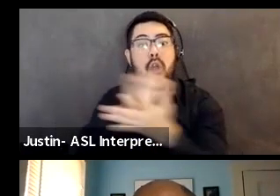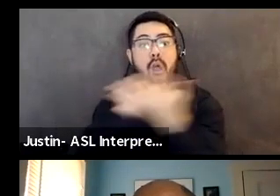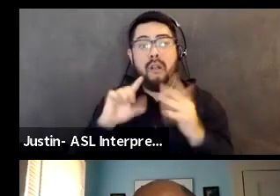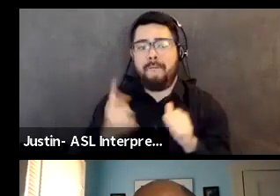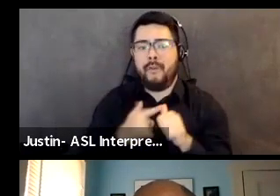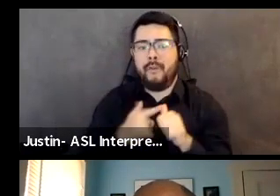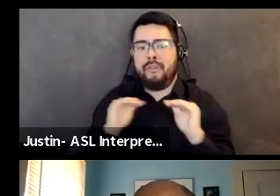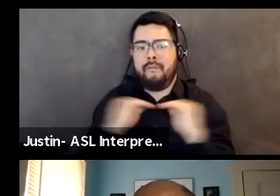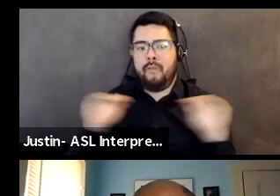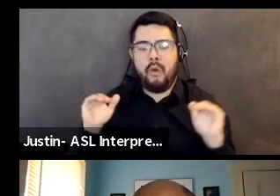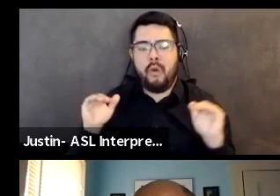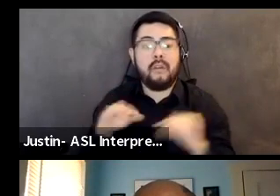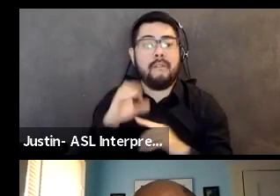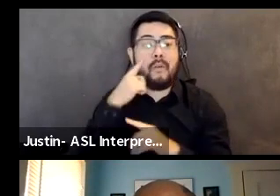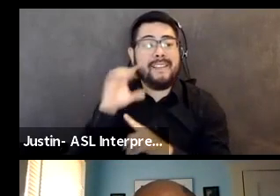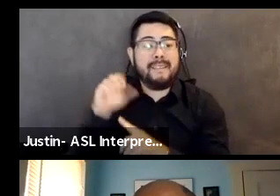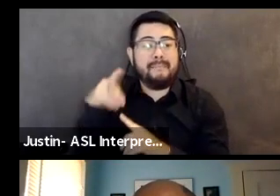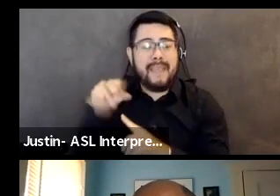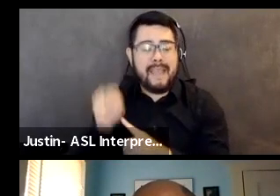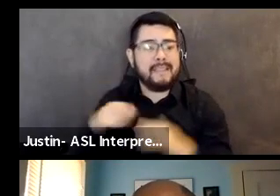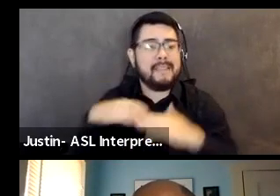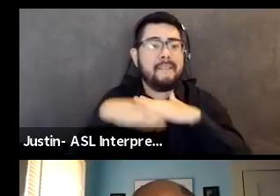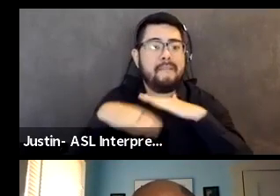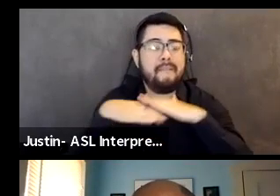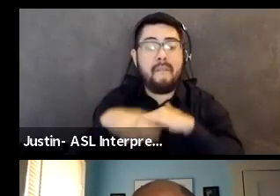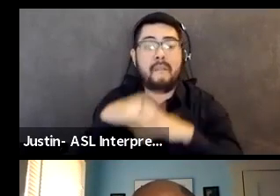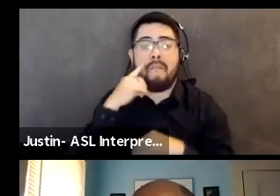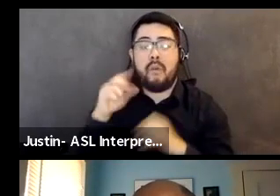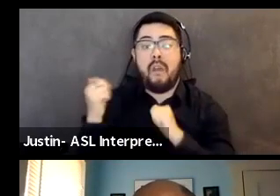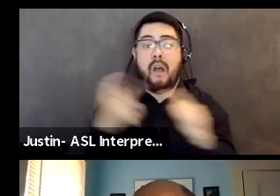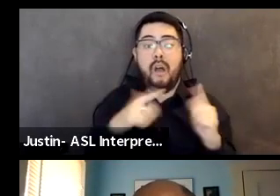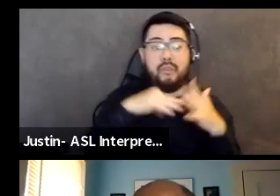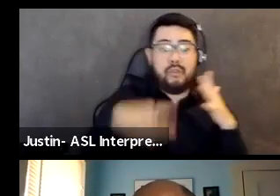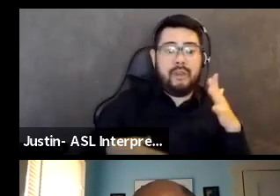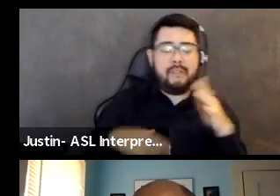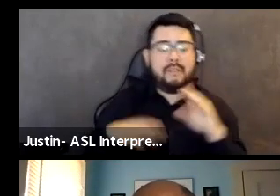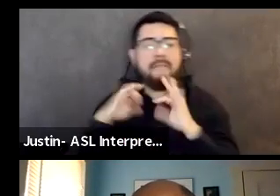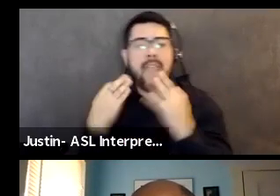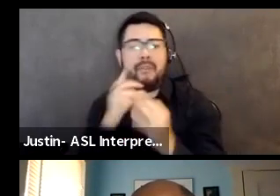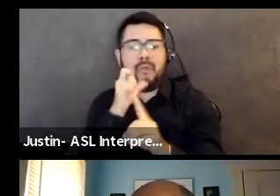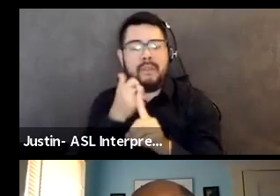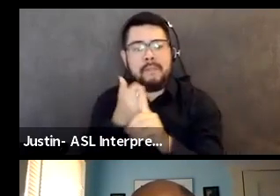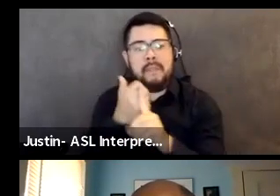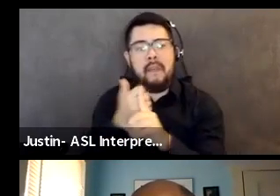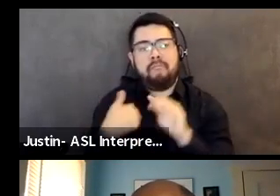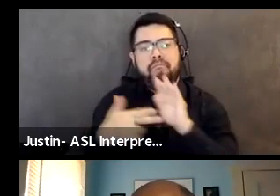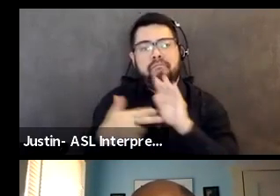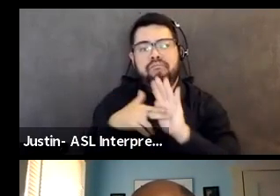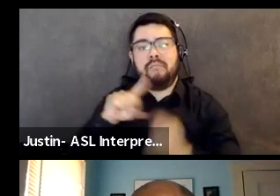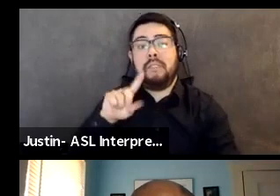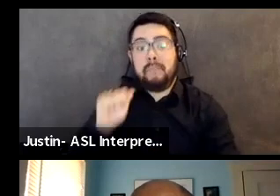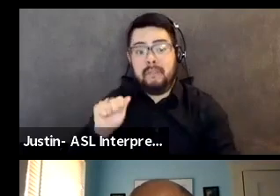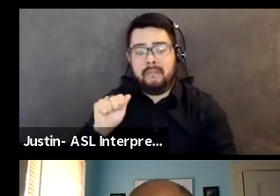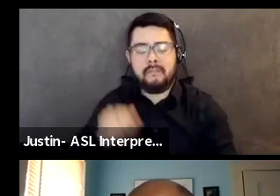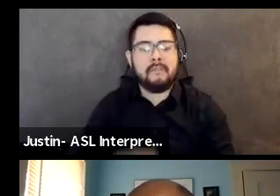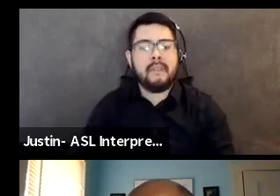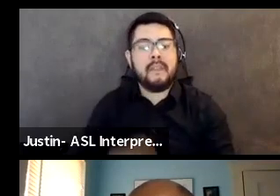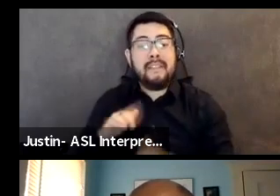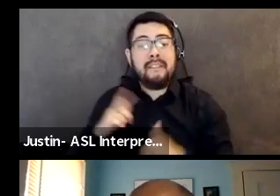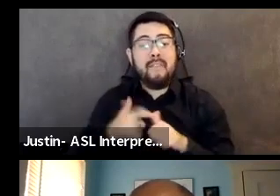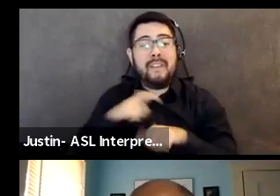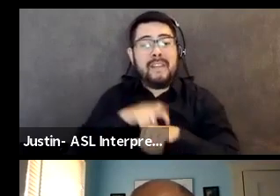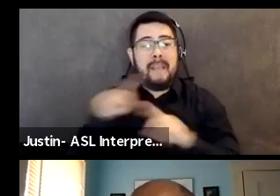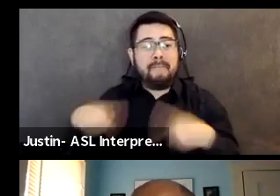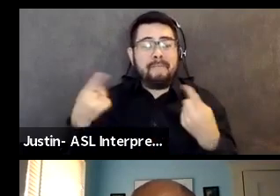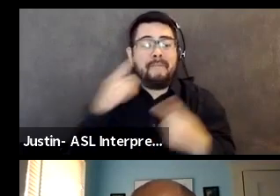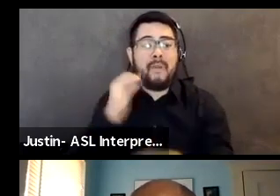is accessible to students and adults with disabilities this year's capital plan was shaped by the first of its kind equity index which